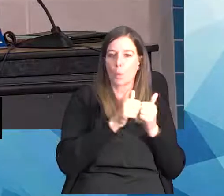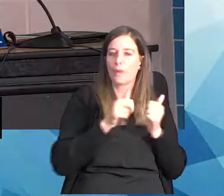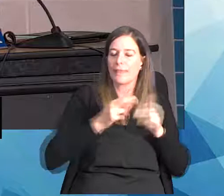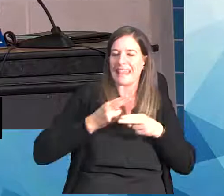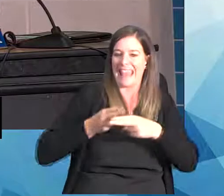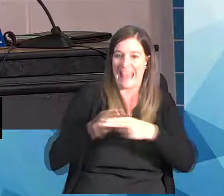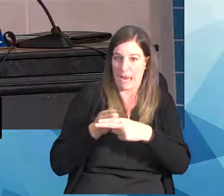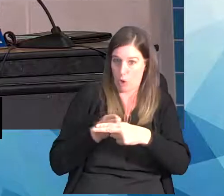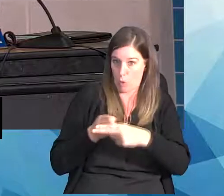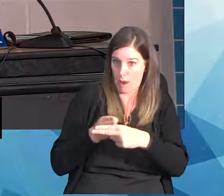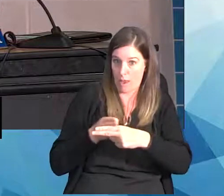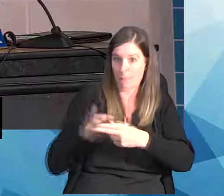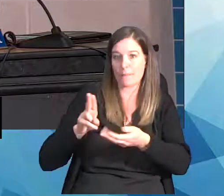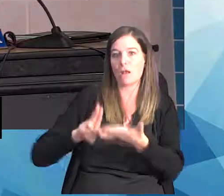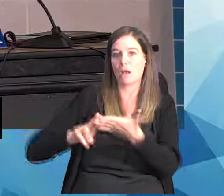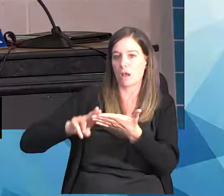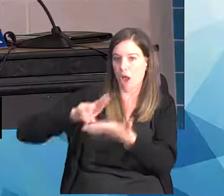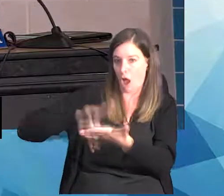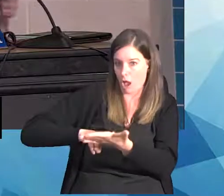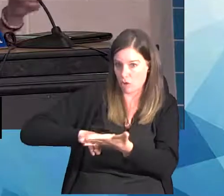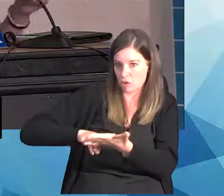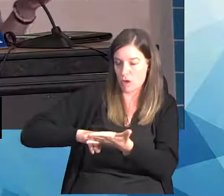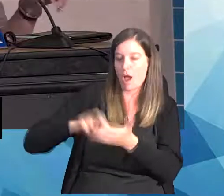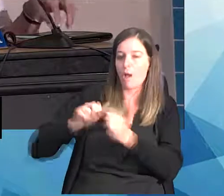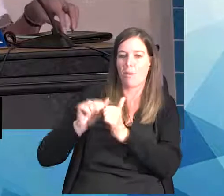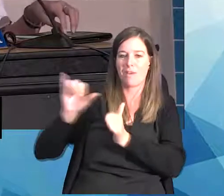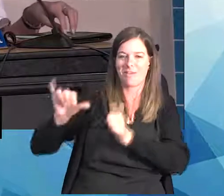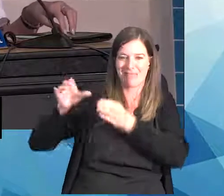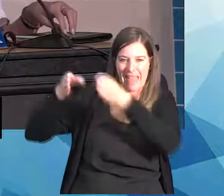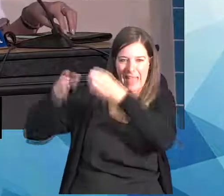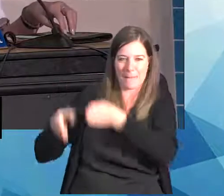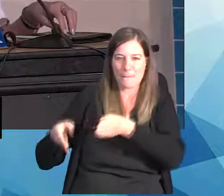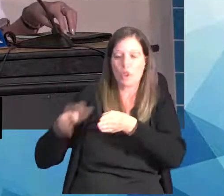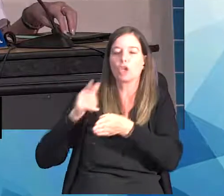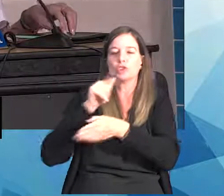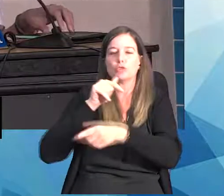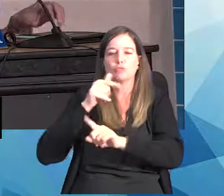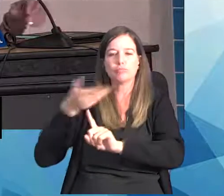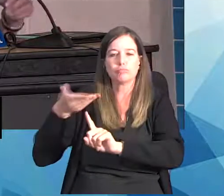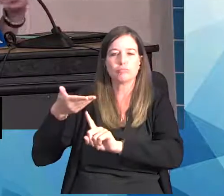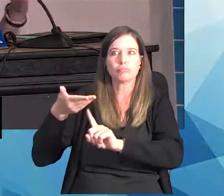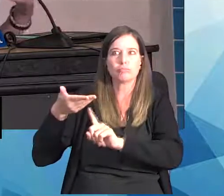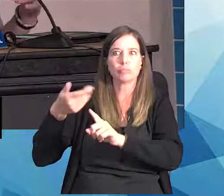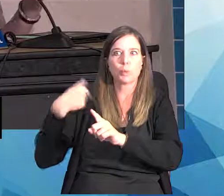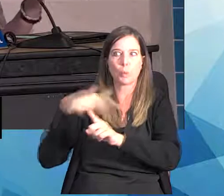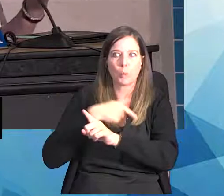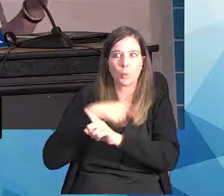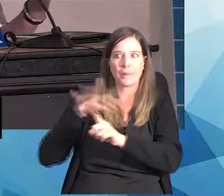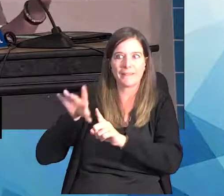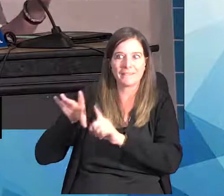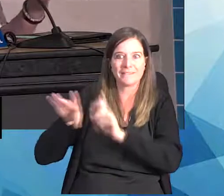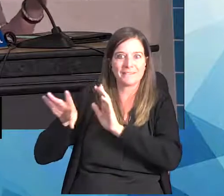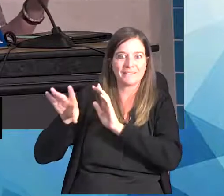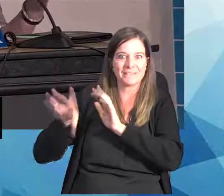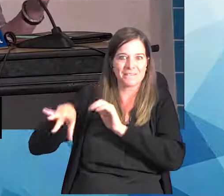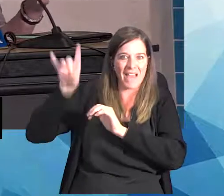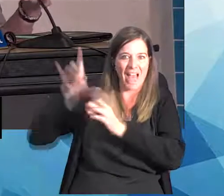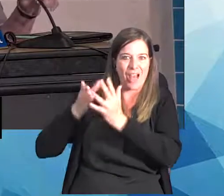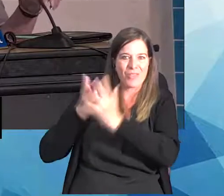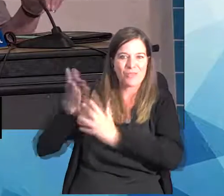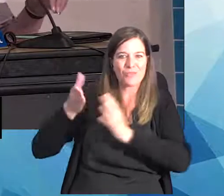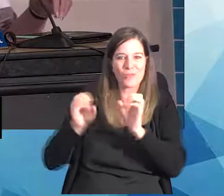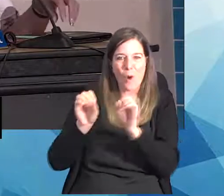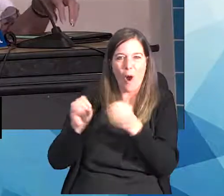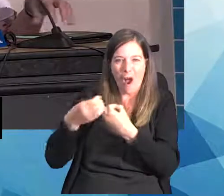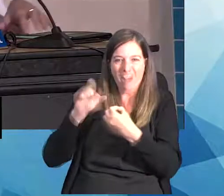the person that we have through the Office of Procurement, with the limitations that they understand